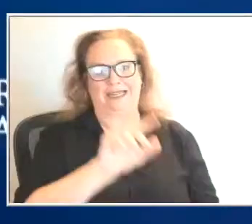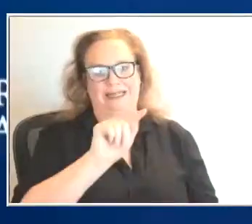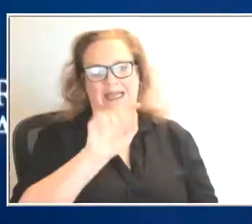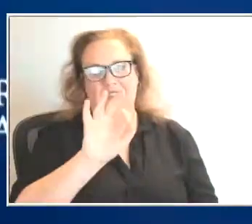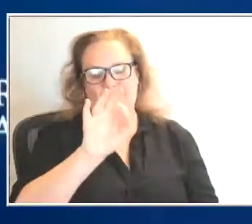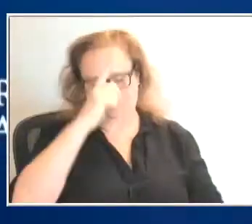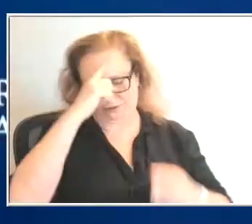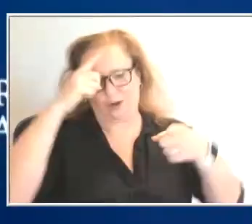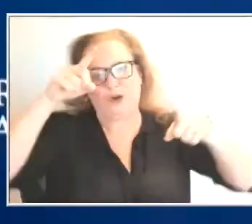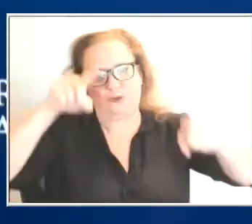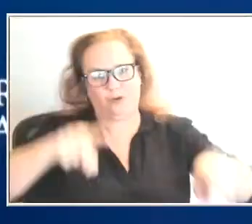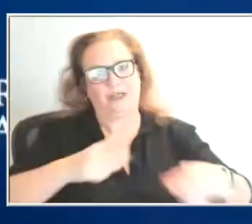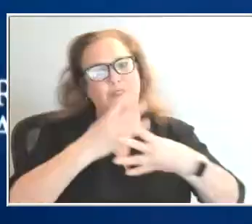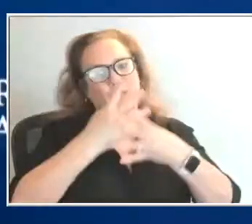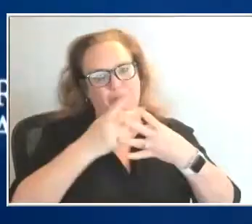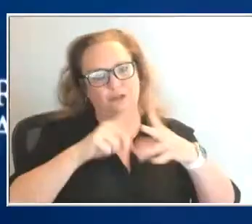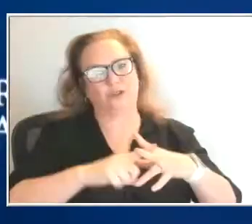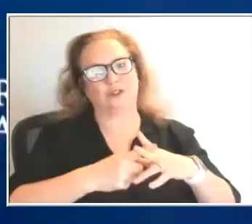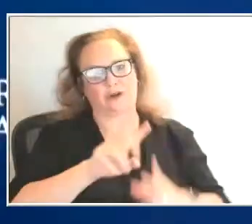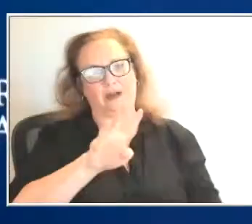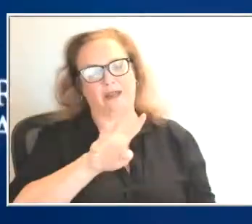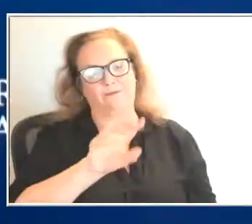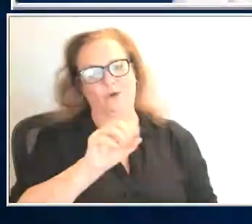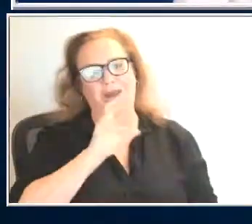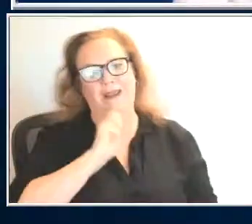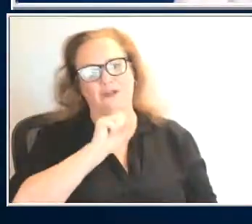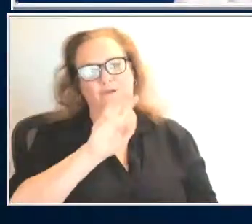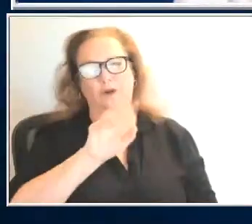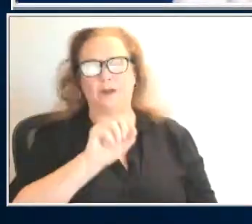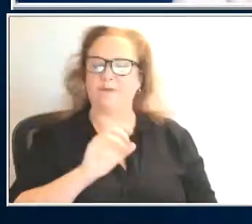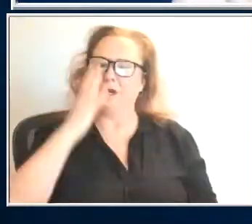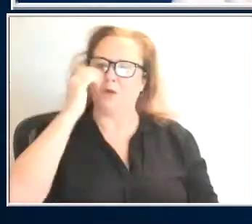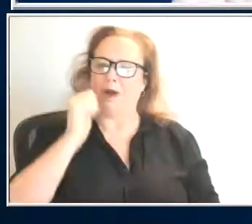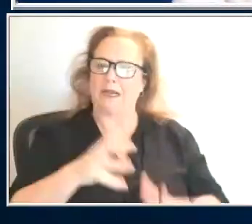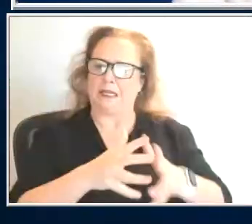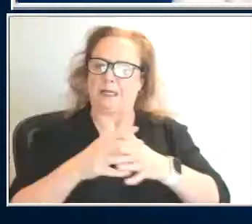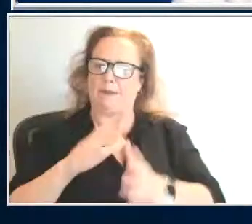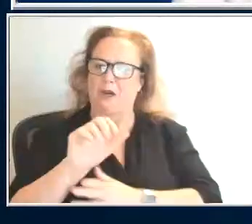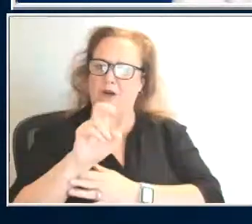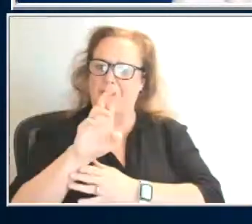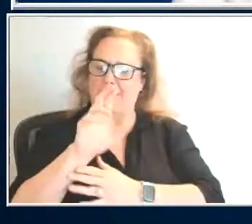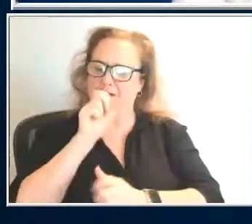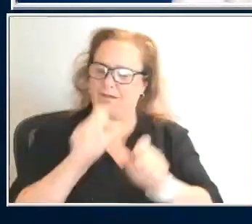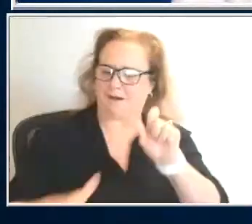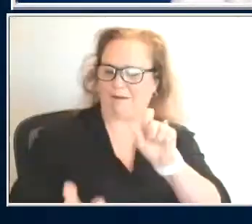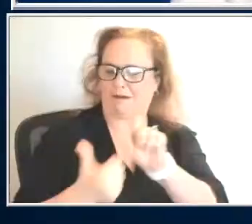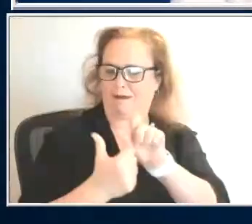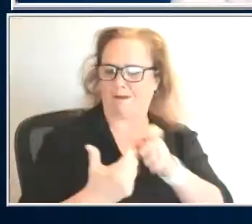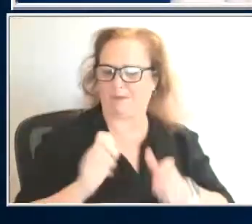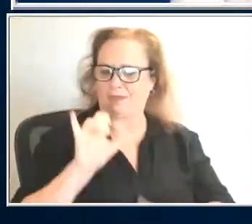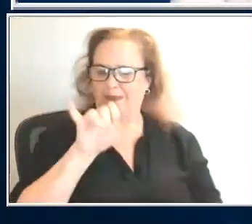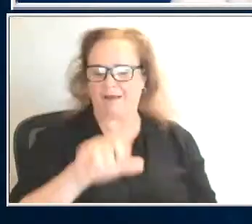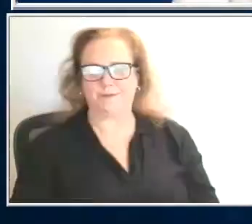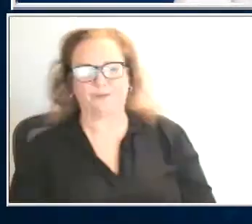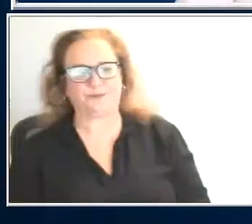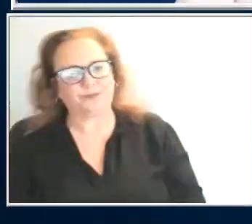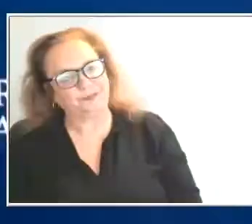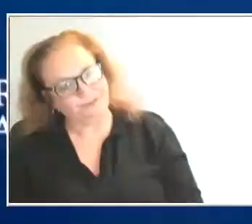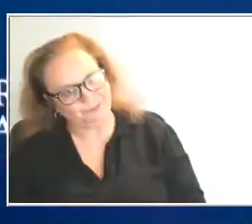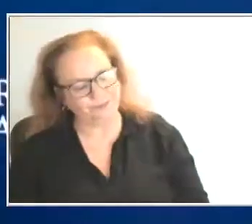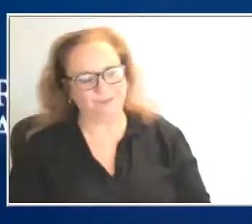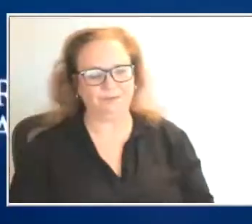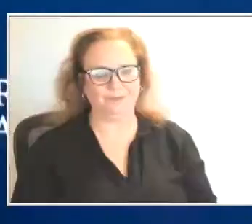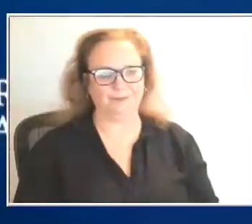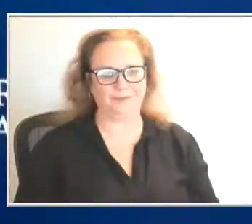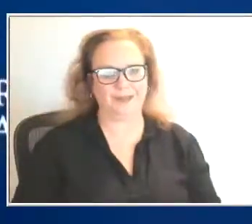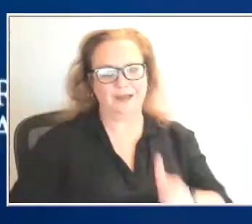that screening should start at age 40. So how come the American Cancer Society hasn't gotten in line with that? Well,